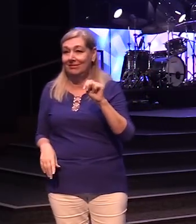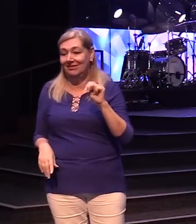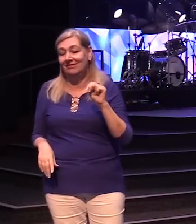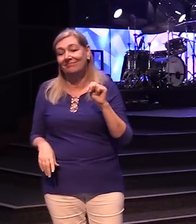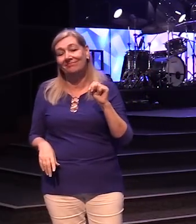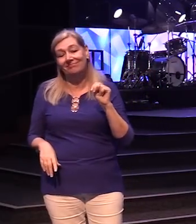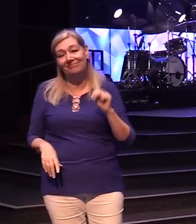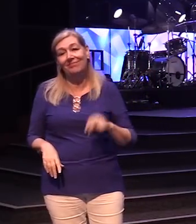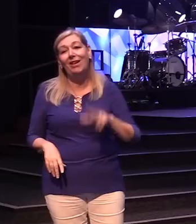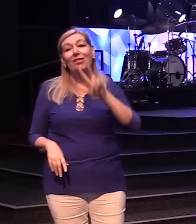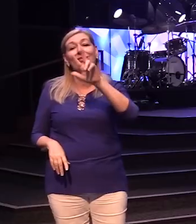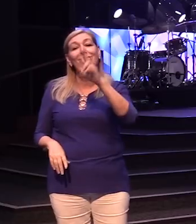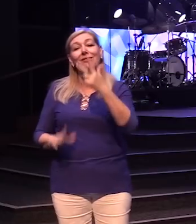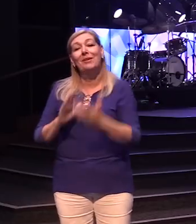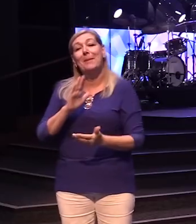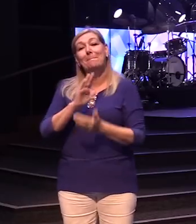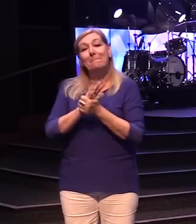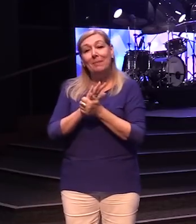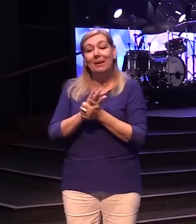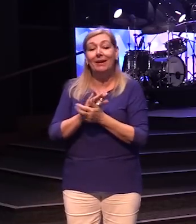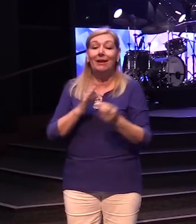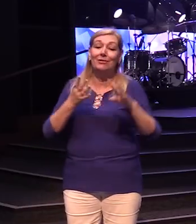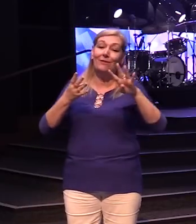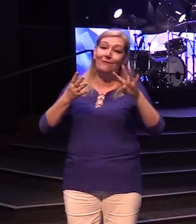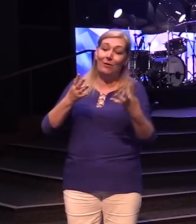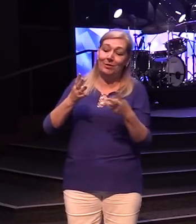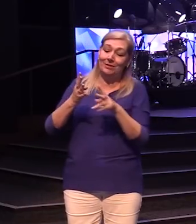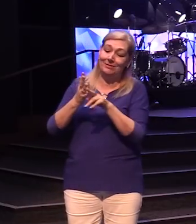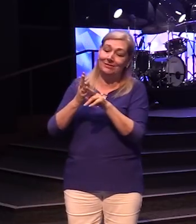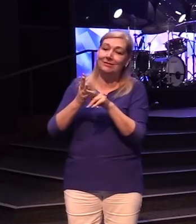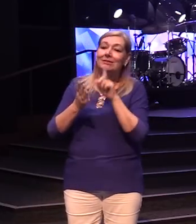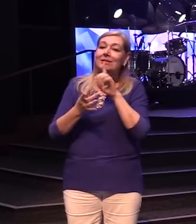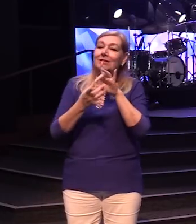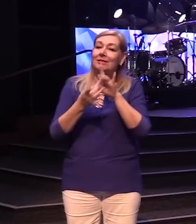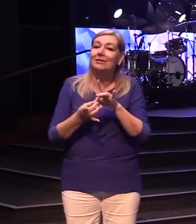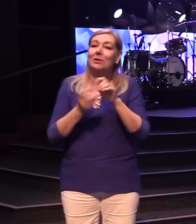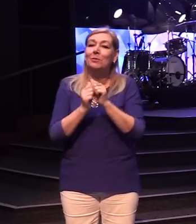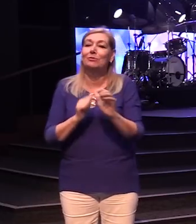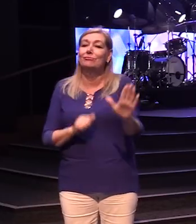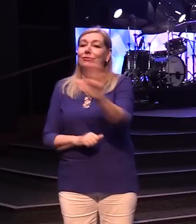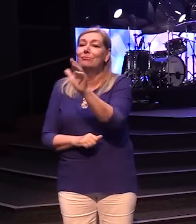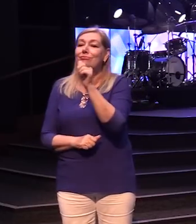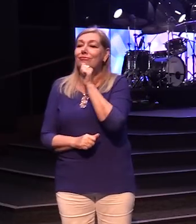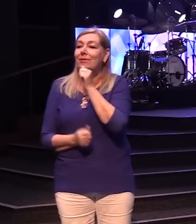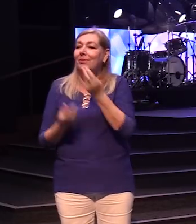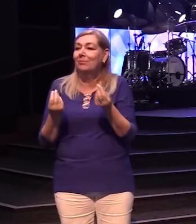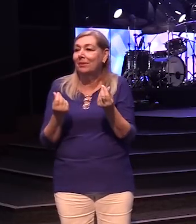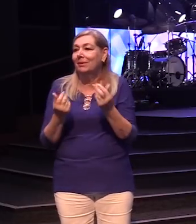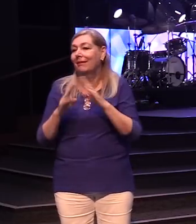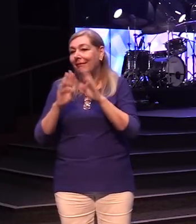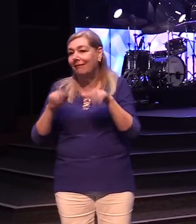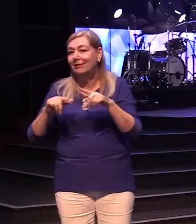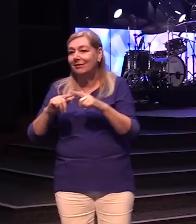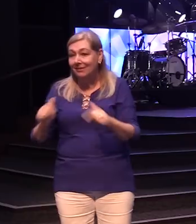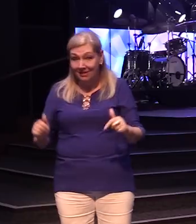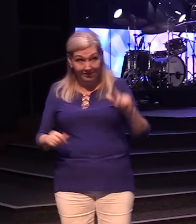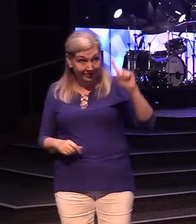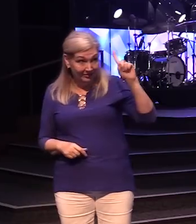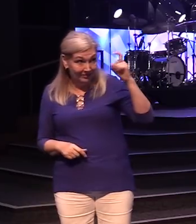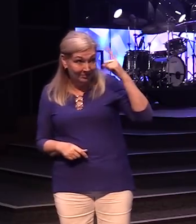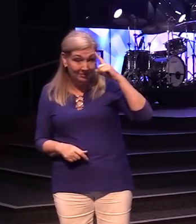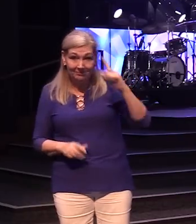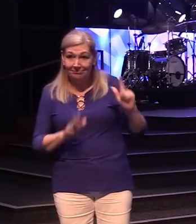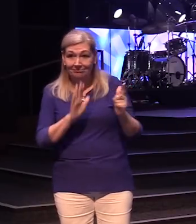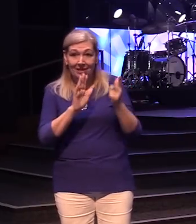The Third Amendment and the Fourth Amendment have to do with private property. that the government has no right